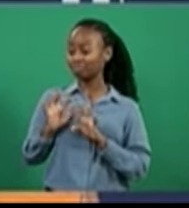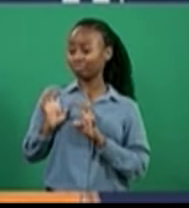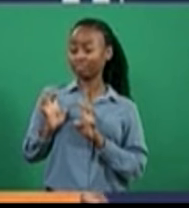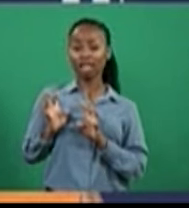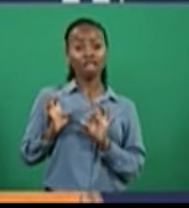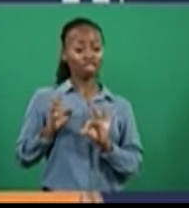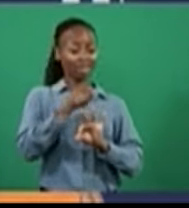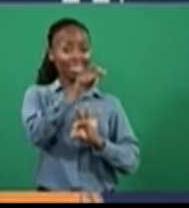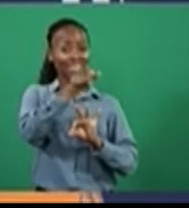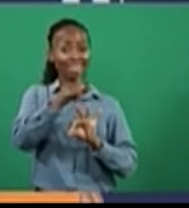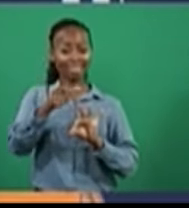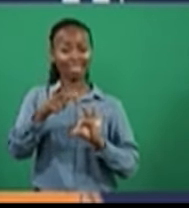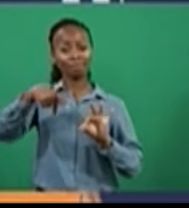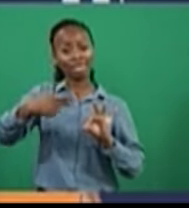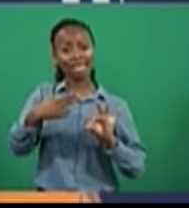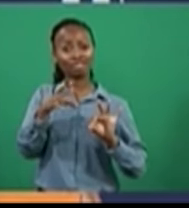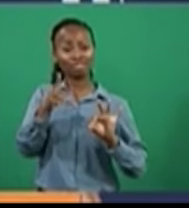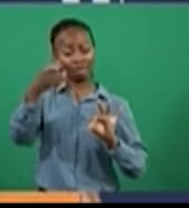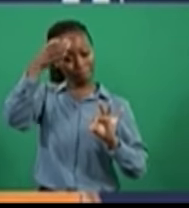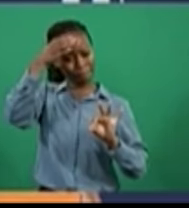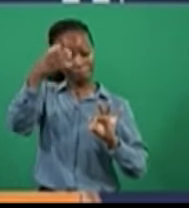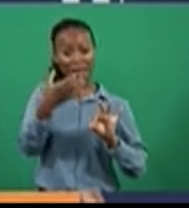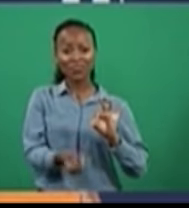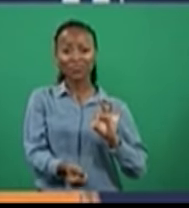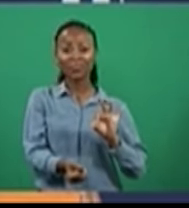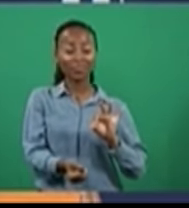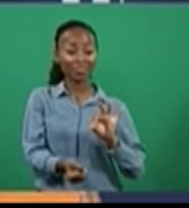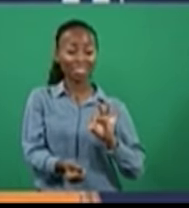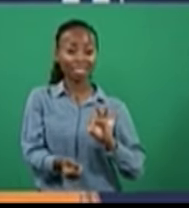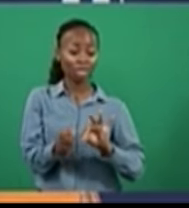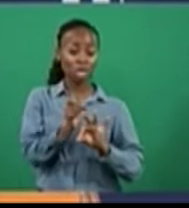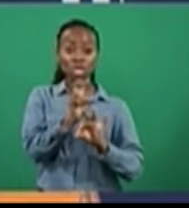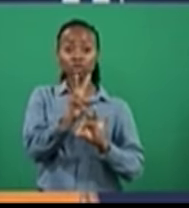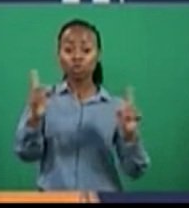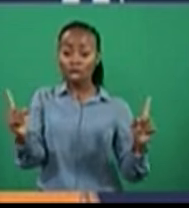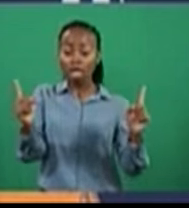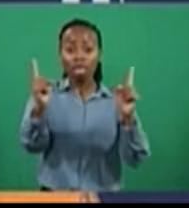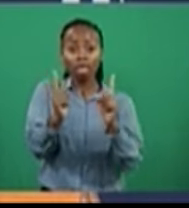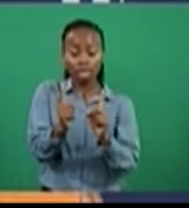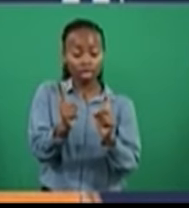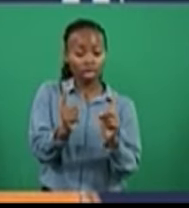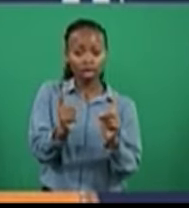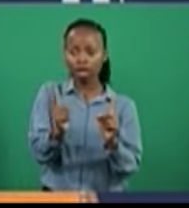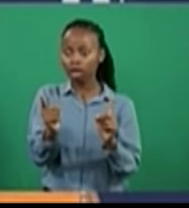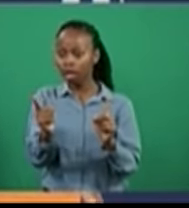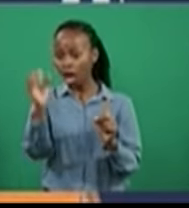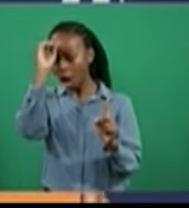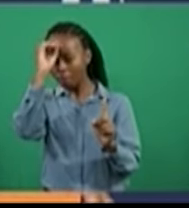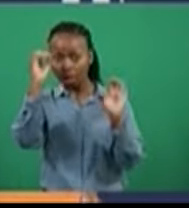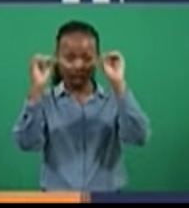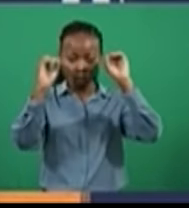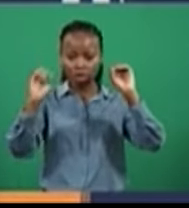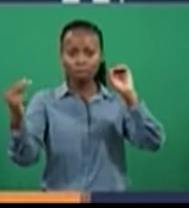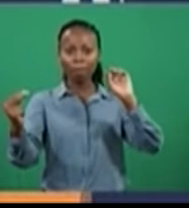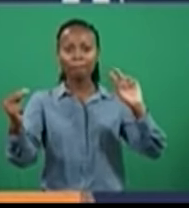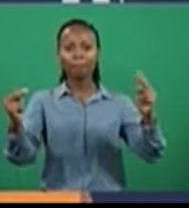MPCs. And you put any two of them, each one of them will have two opinions. So now